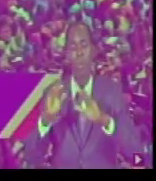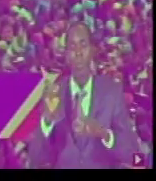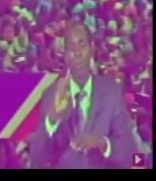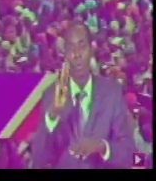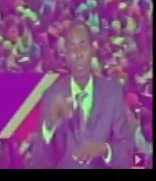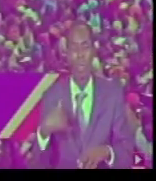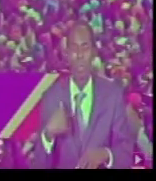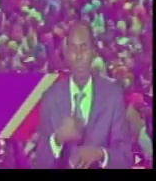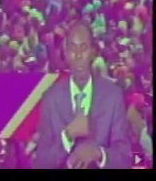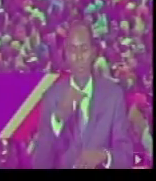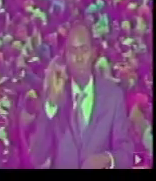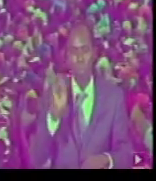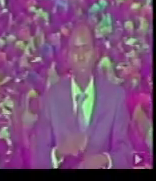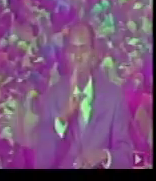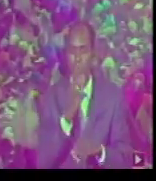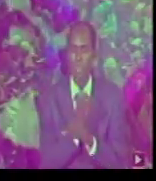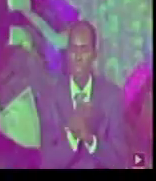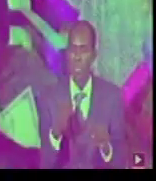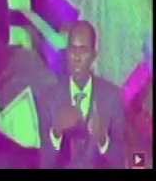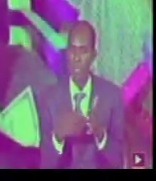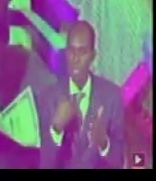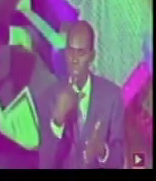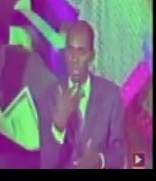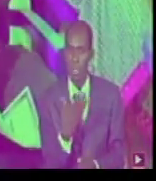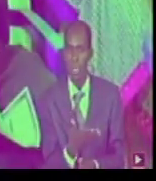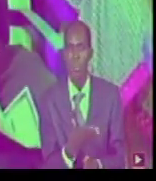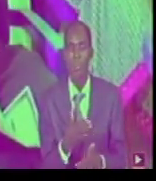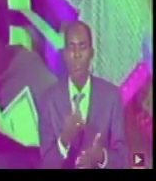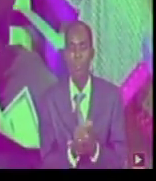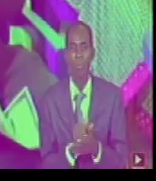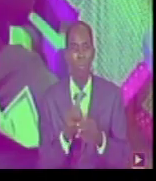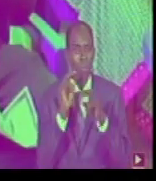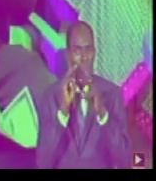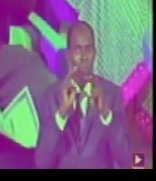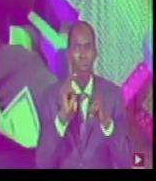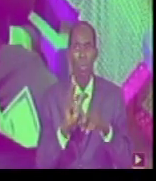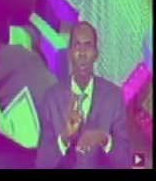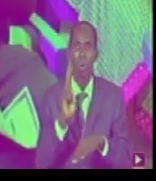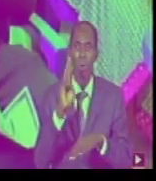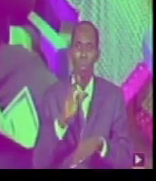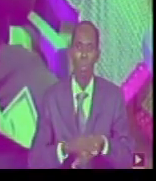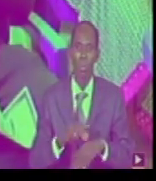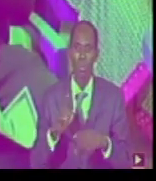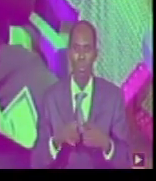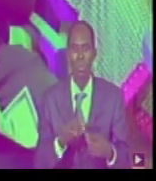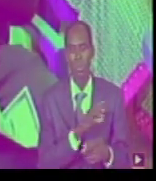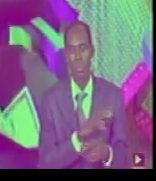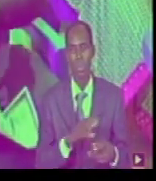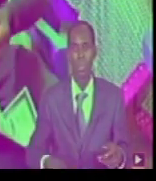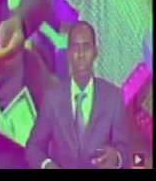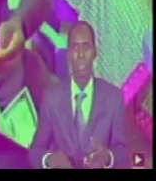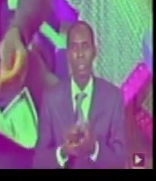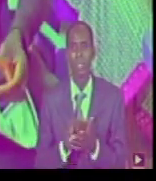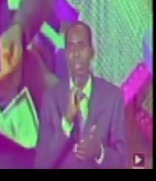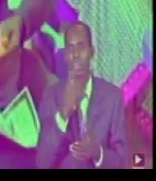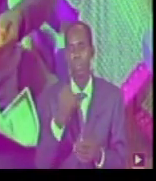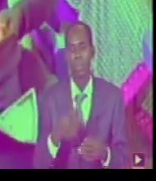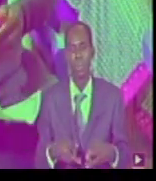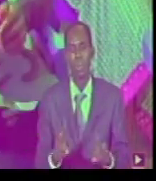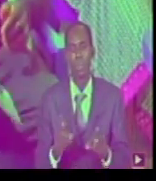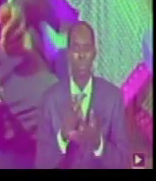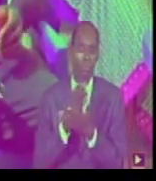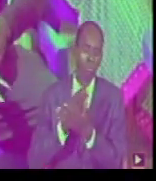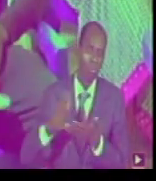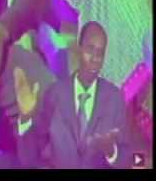look unto Christ, is the only Savior. Look away from darkness. Look away from occultism. Look away